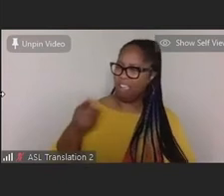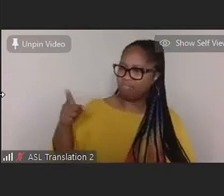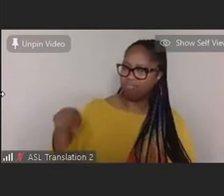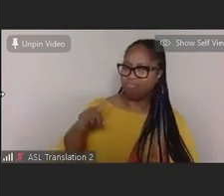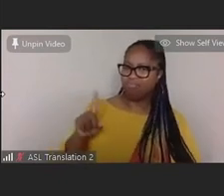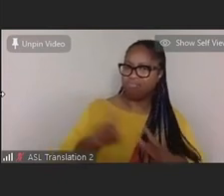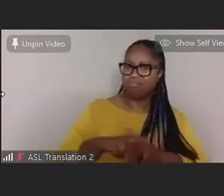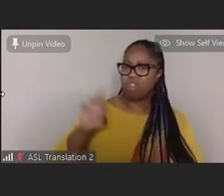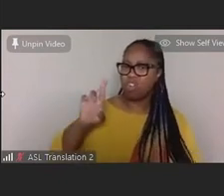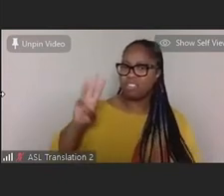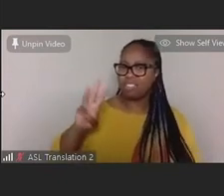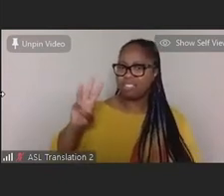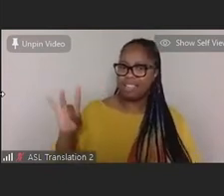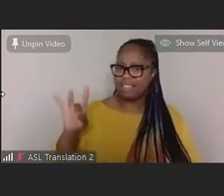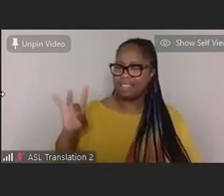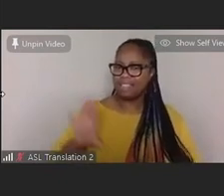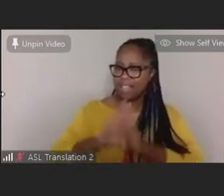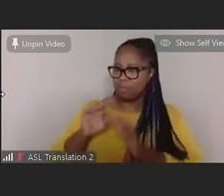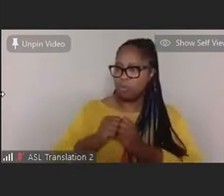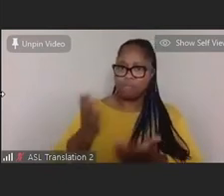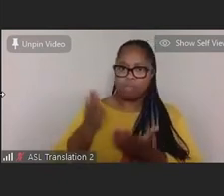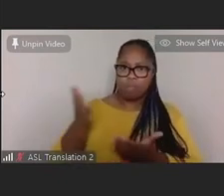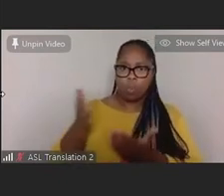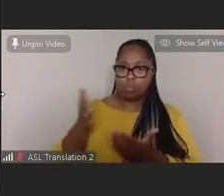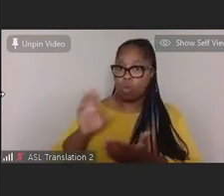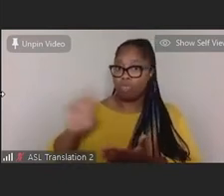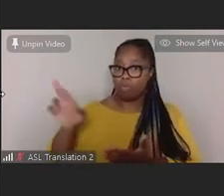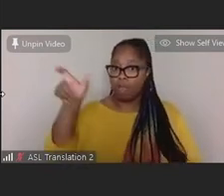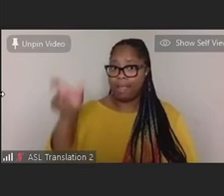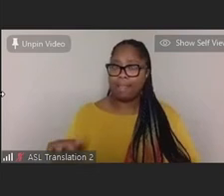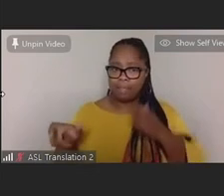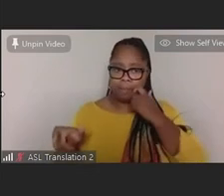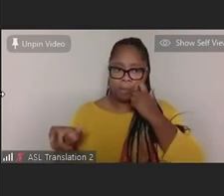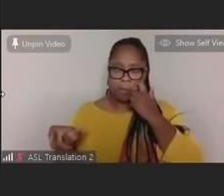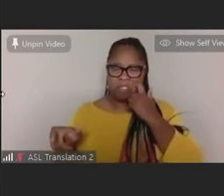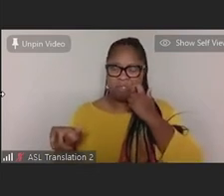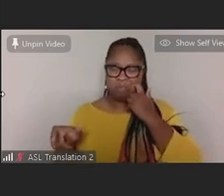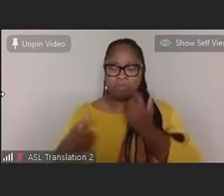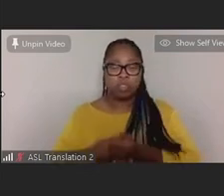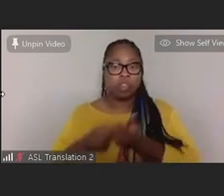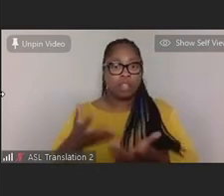an R6A development at a proposal that you can see on the right-hand side. It results in a